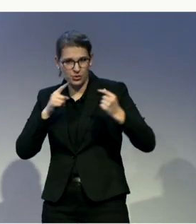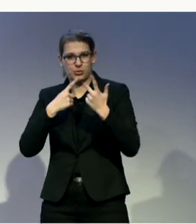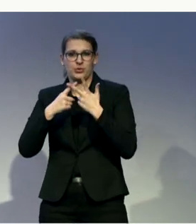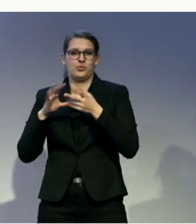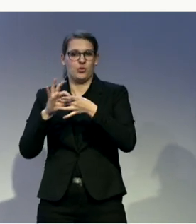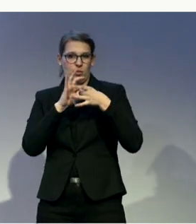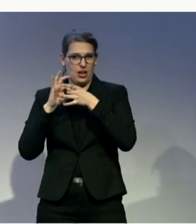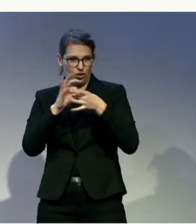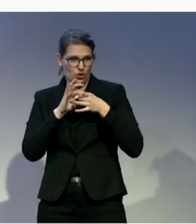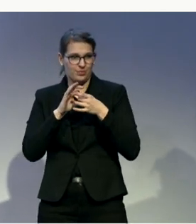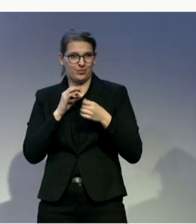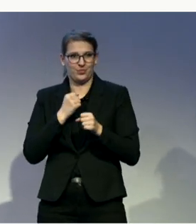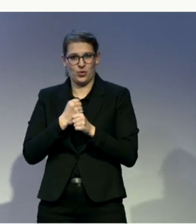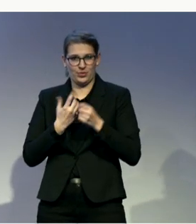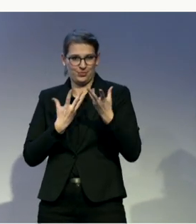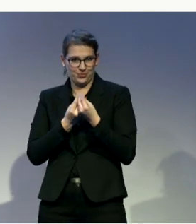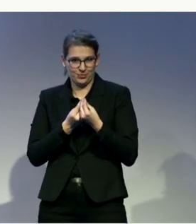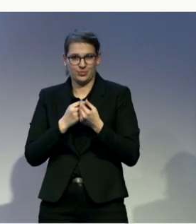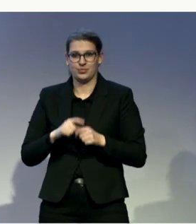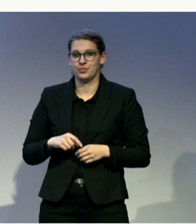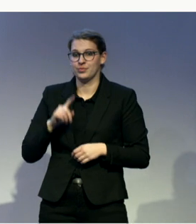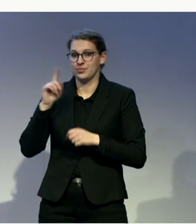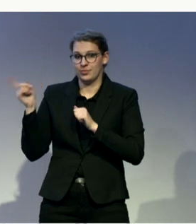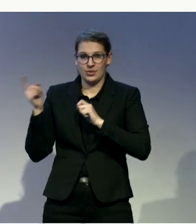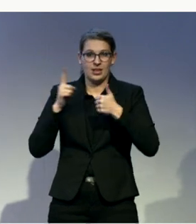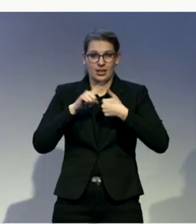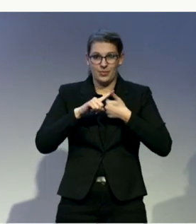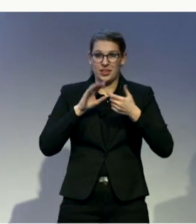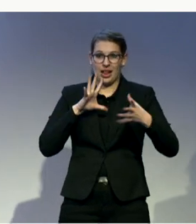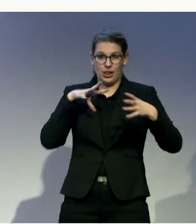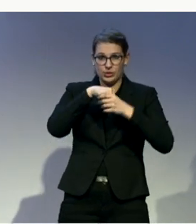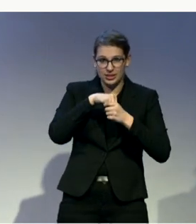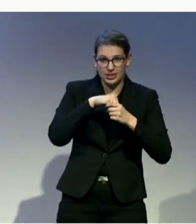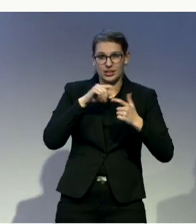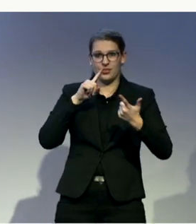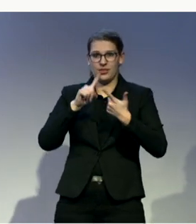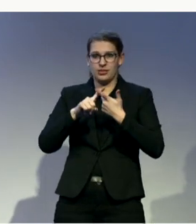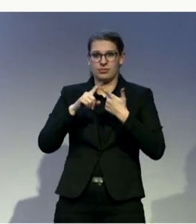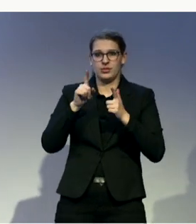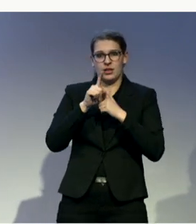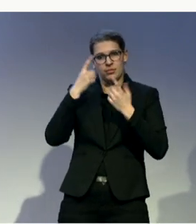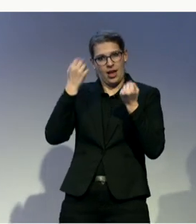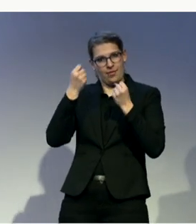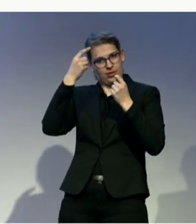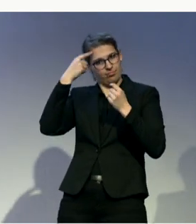Inclusive society, meaningful life, valuable person.